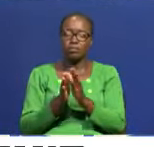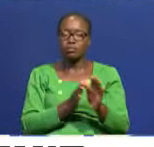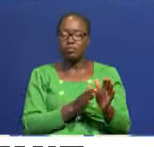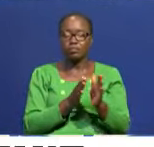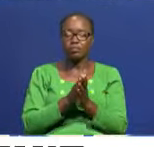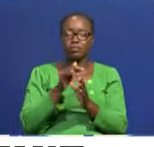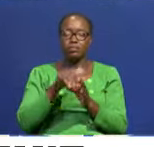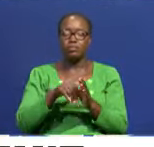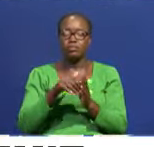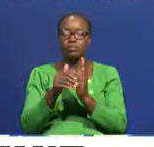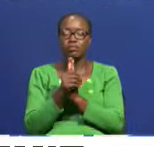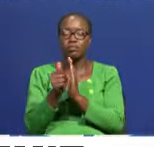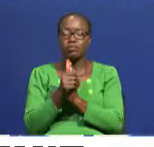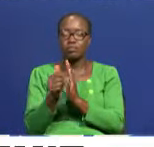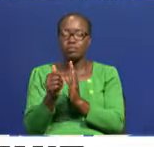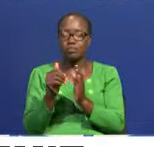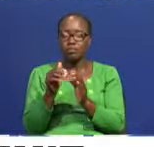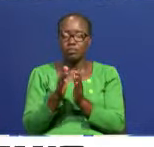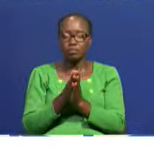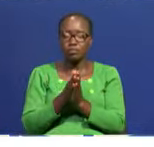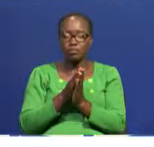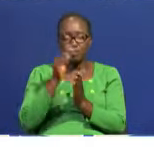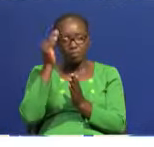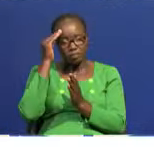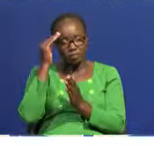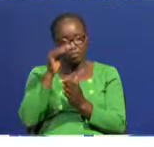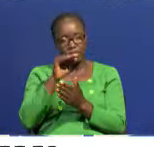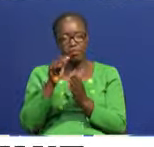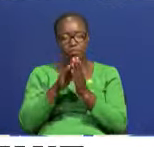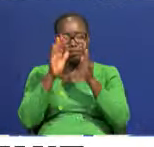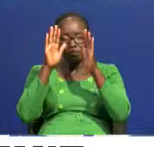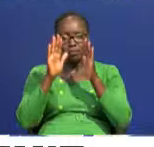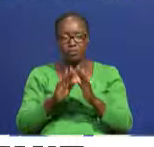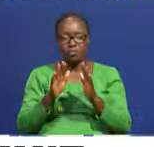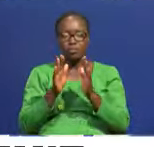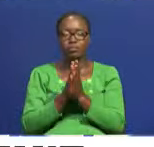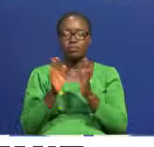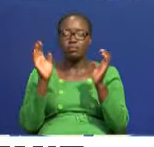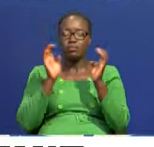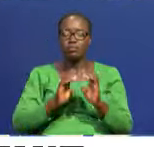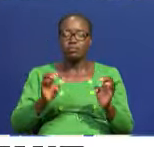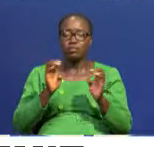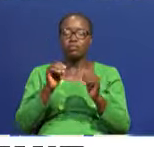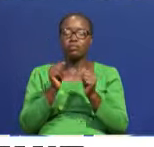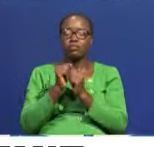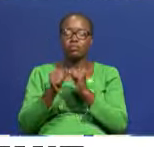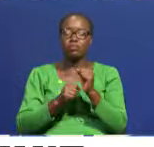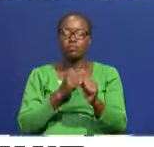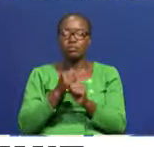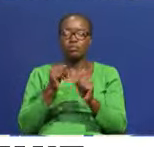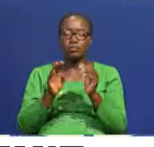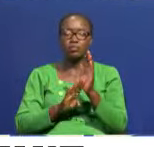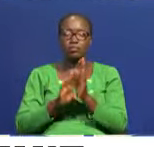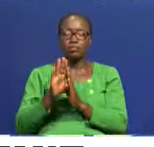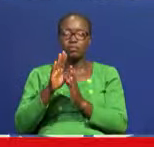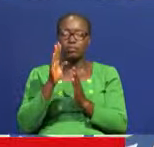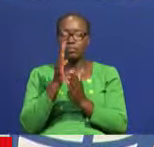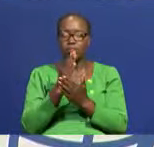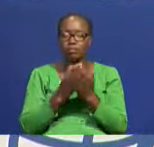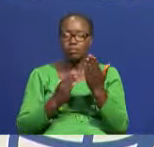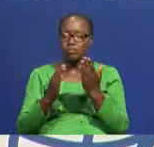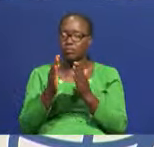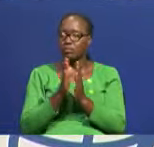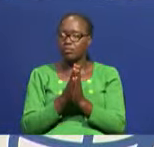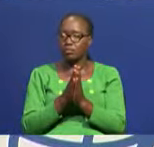Investment in skills and education is central to Ethiopia's 10-year development plan, with